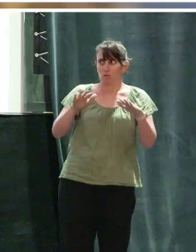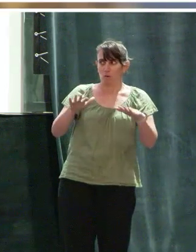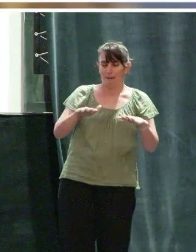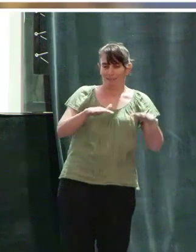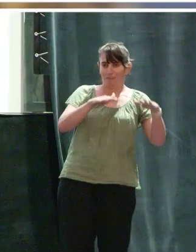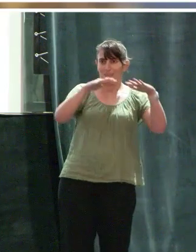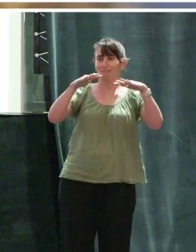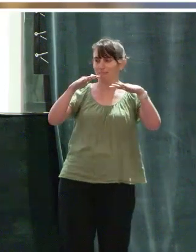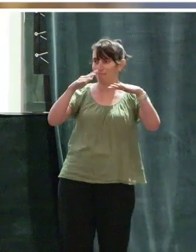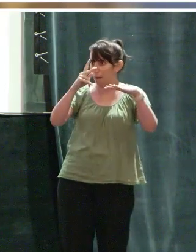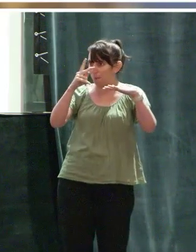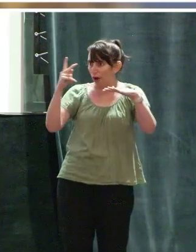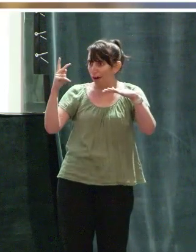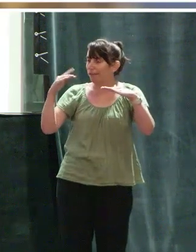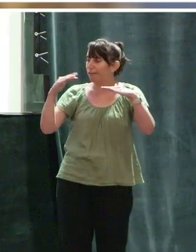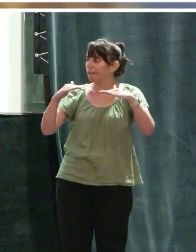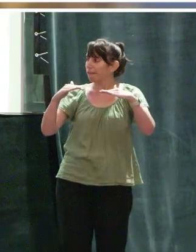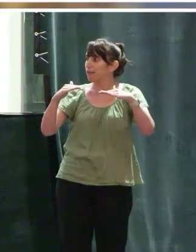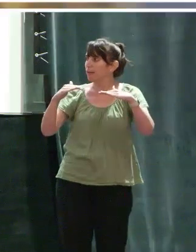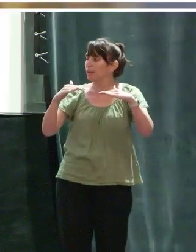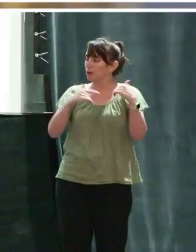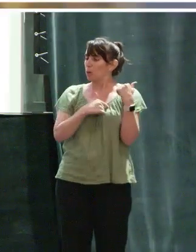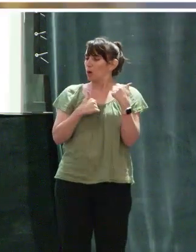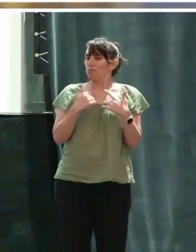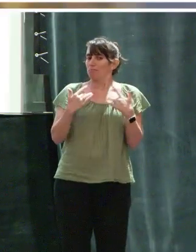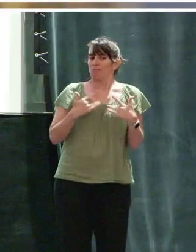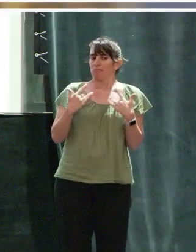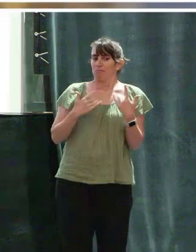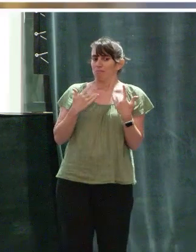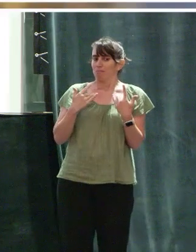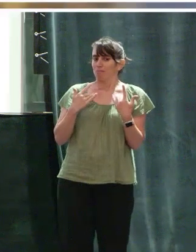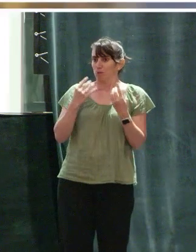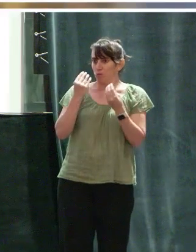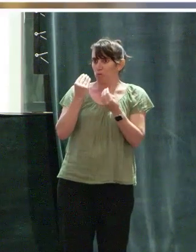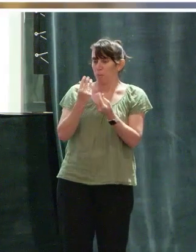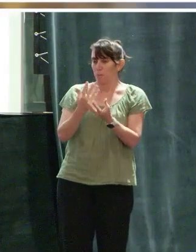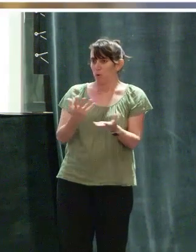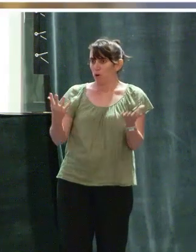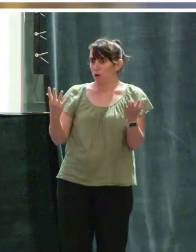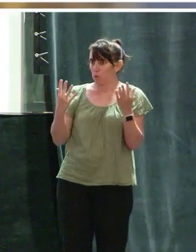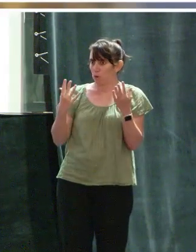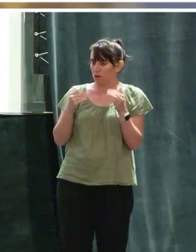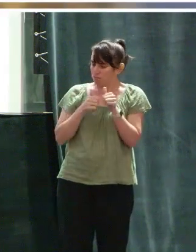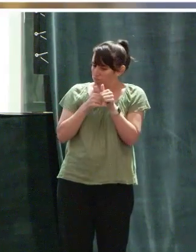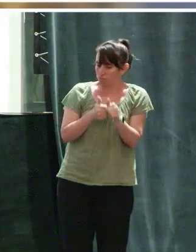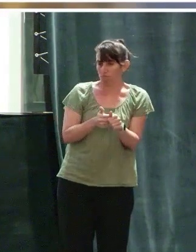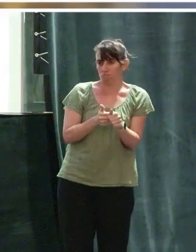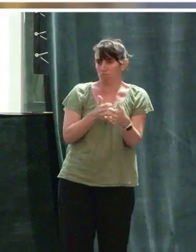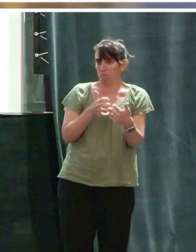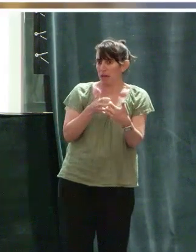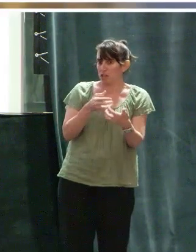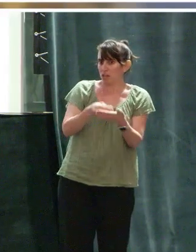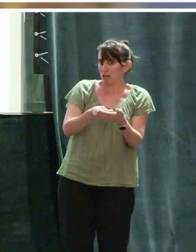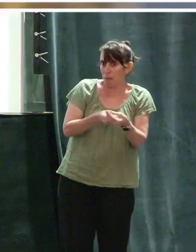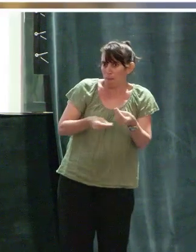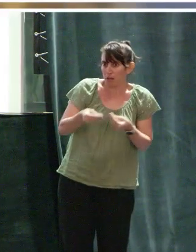pull it out of the floodplain. I think we're excited to report that we are continuing to be on budget and on schedule. And